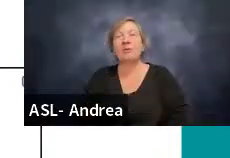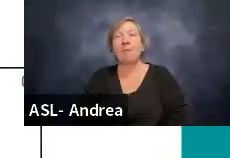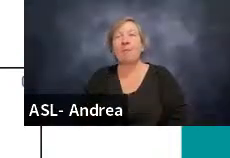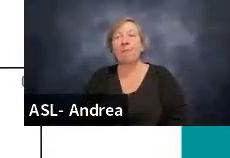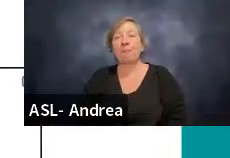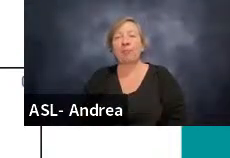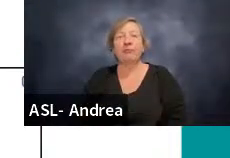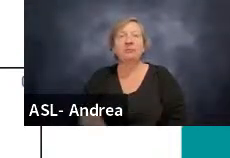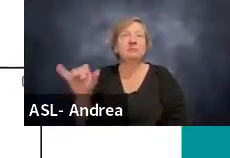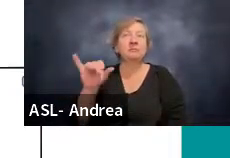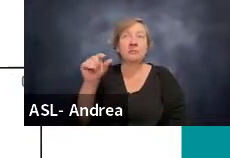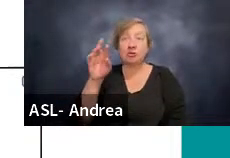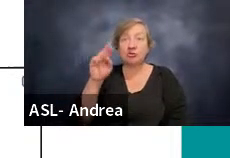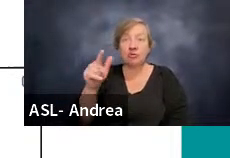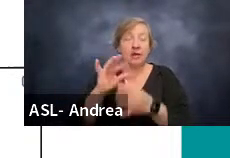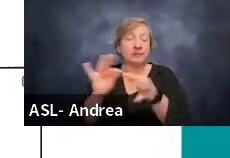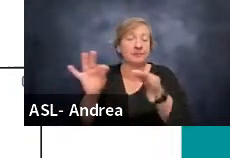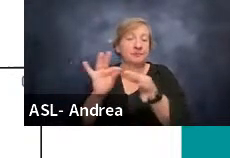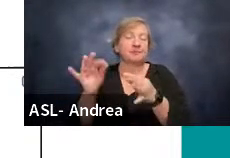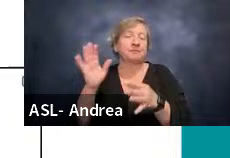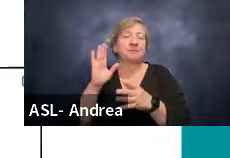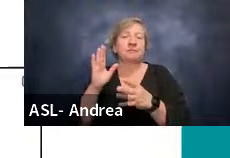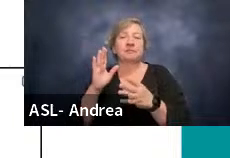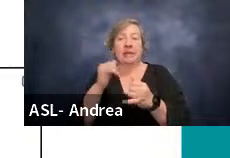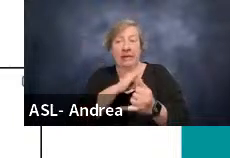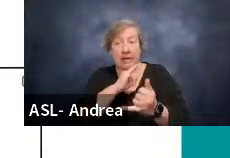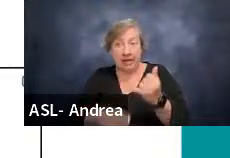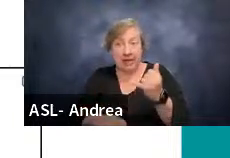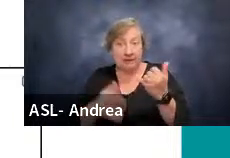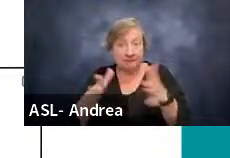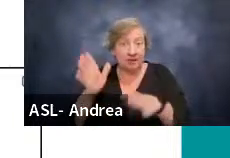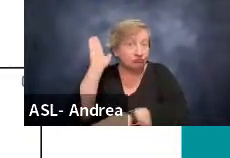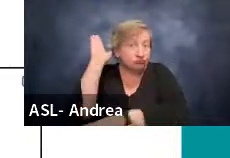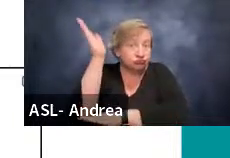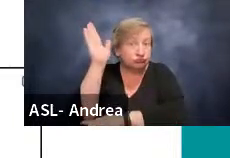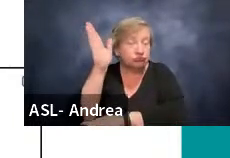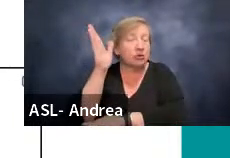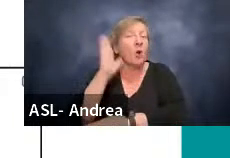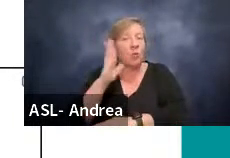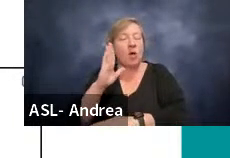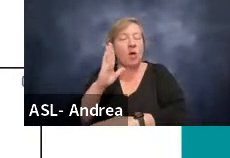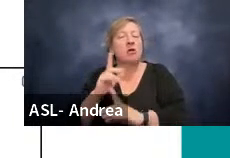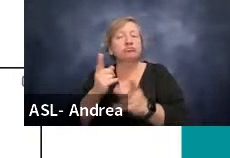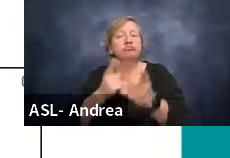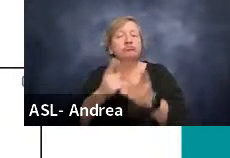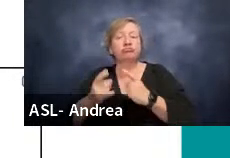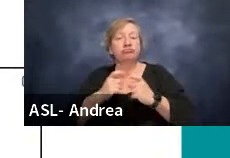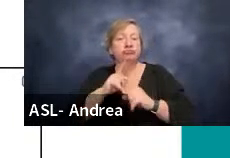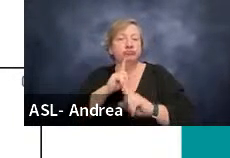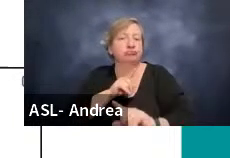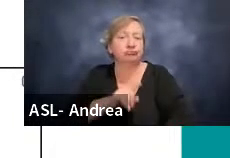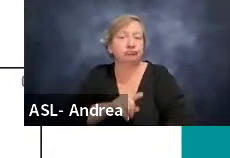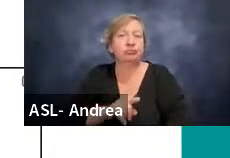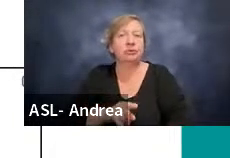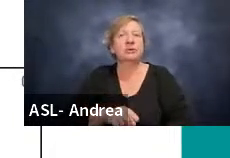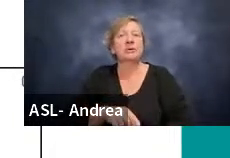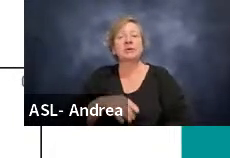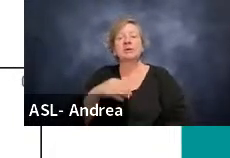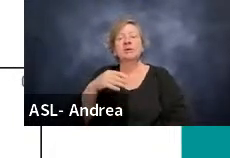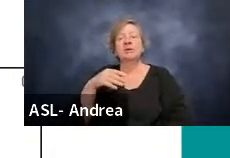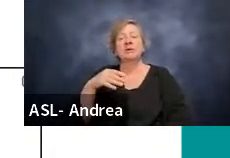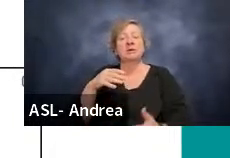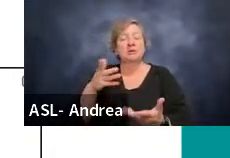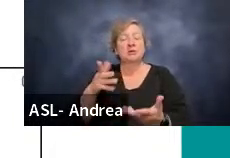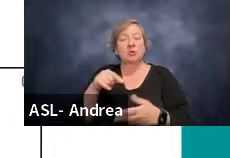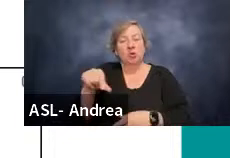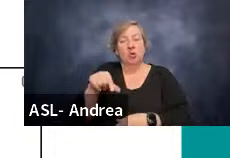will be answering questions at the end of our presentation tonight. So there's a Q&A function that you can